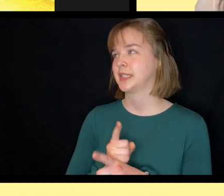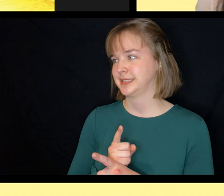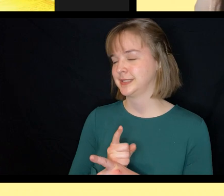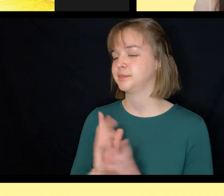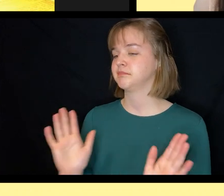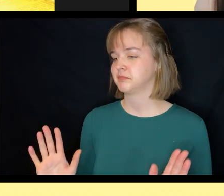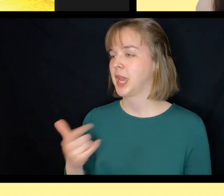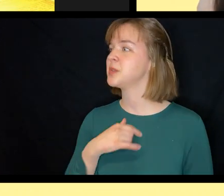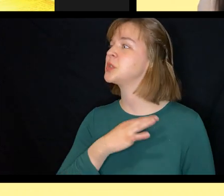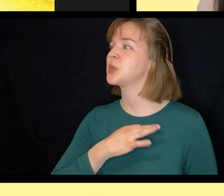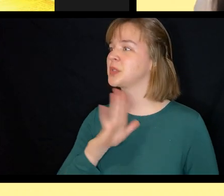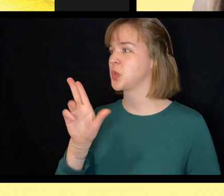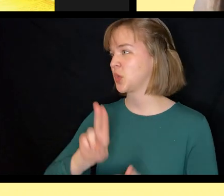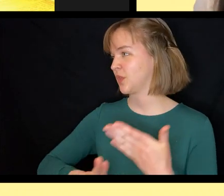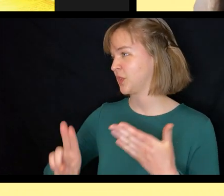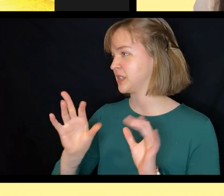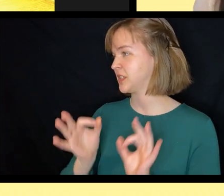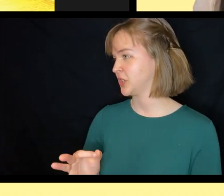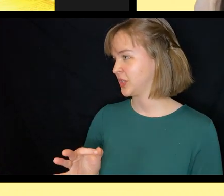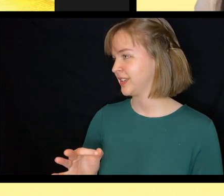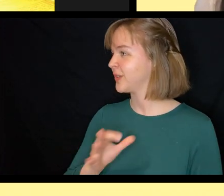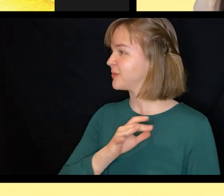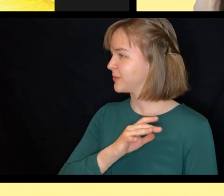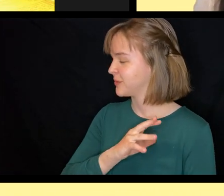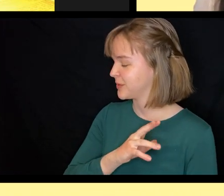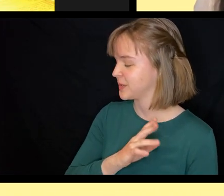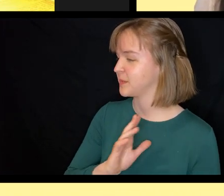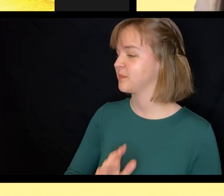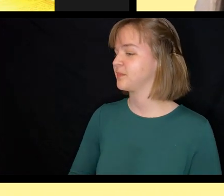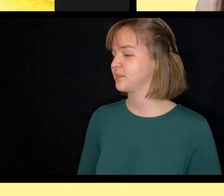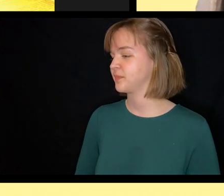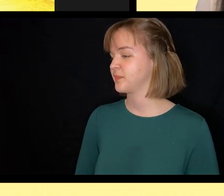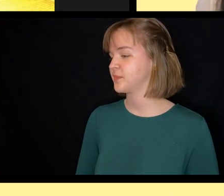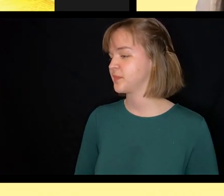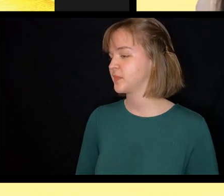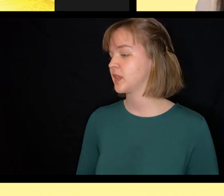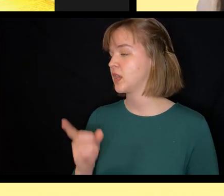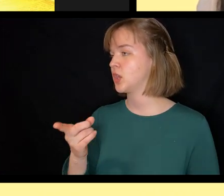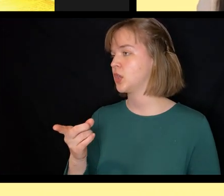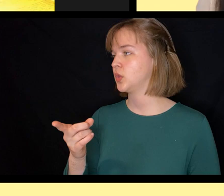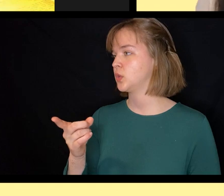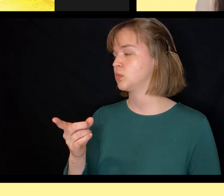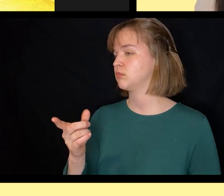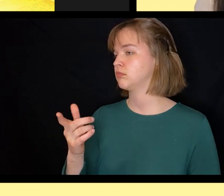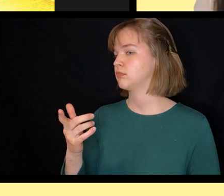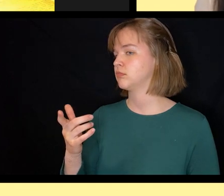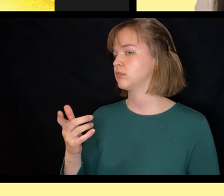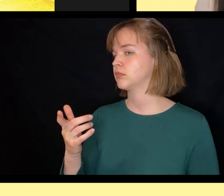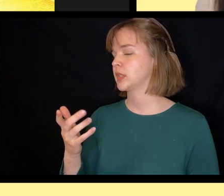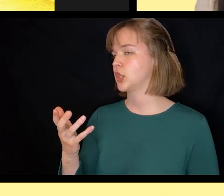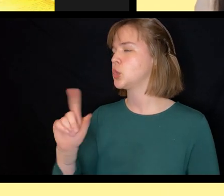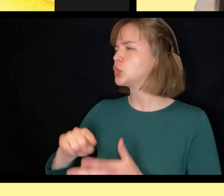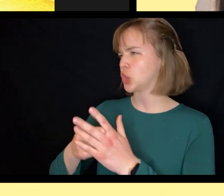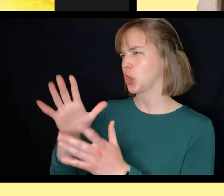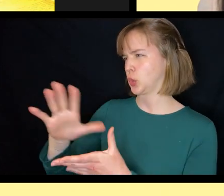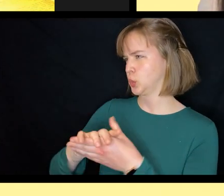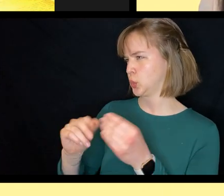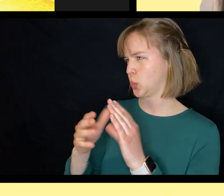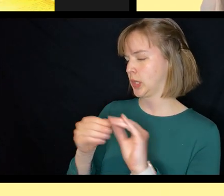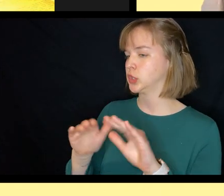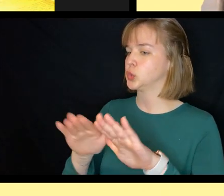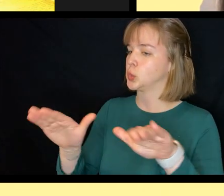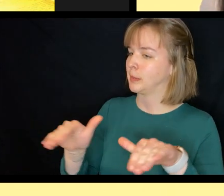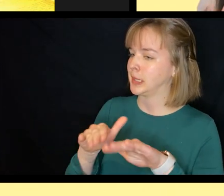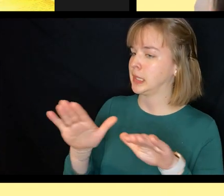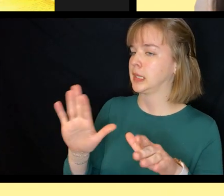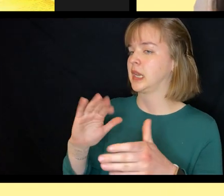definitely. Cool. Just wondering. I think that's great. Well, when did you realize that you could swim professionally? Like what, I don't know,